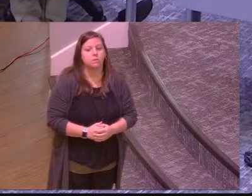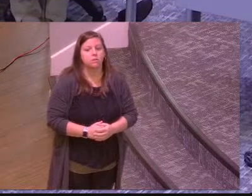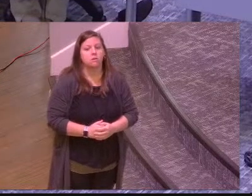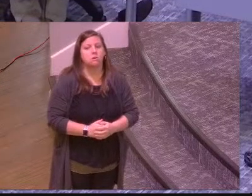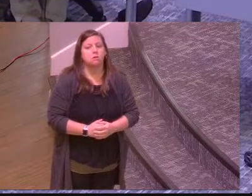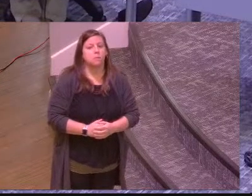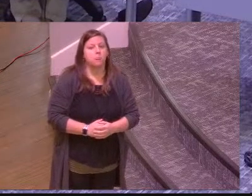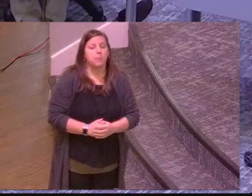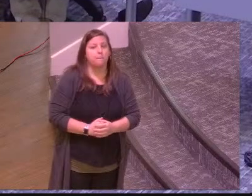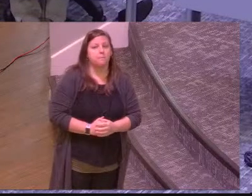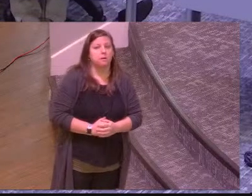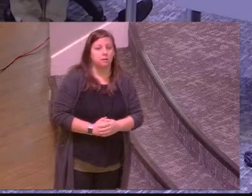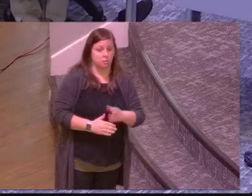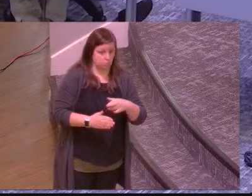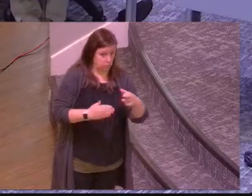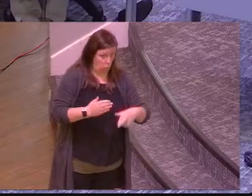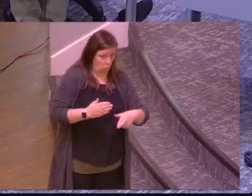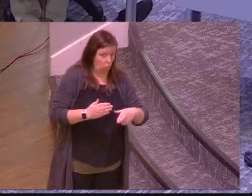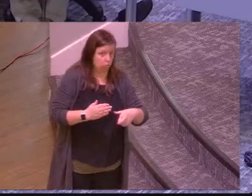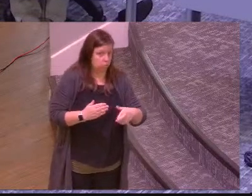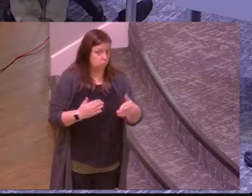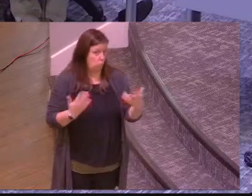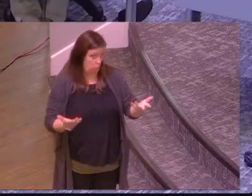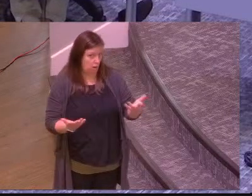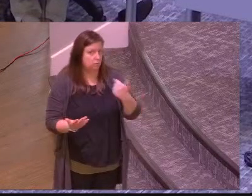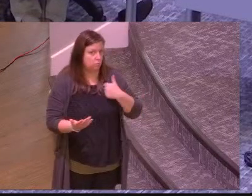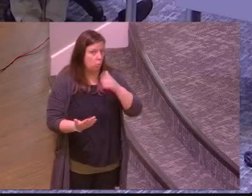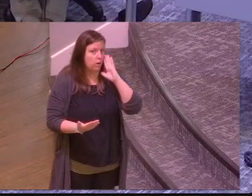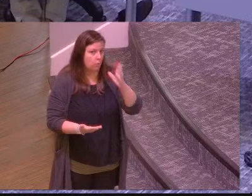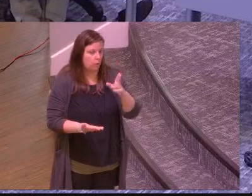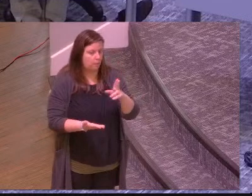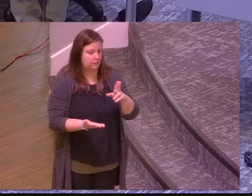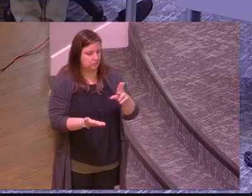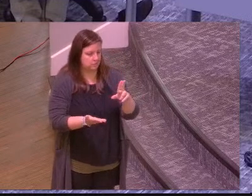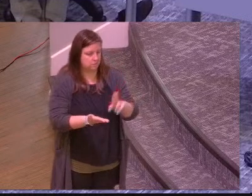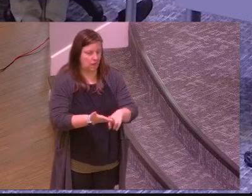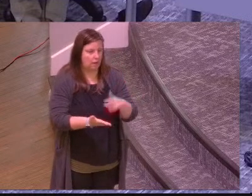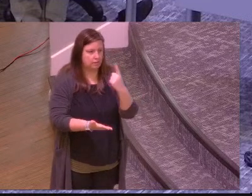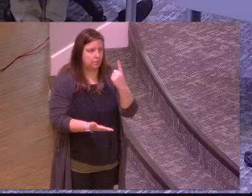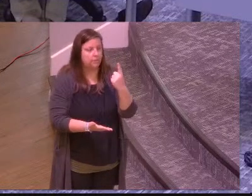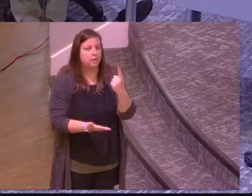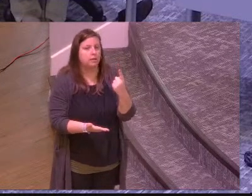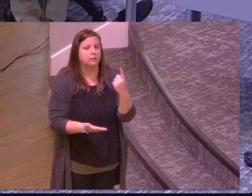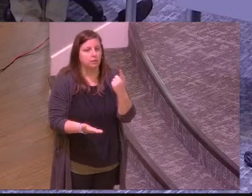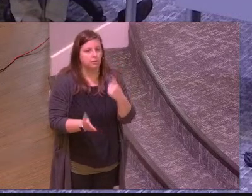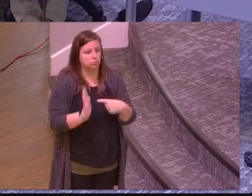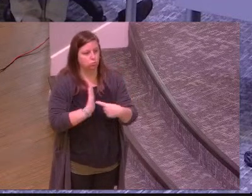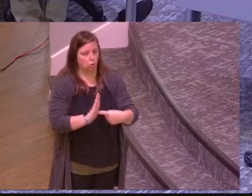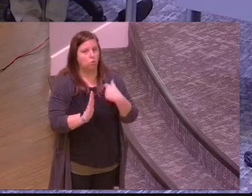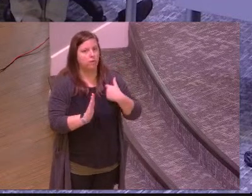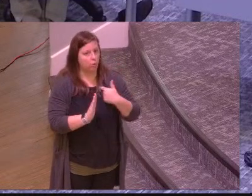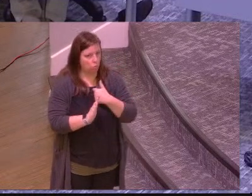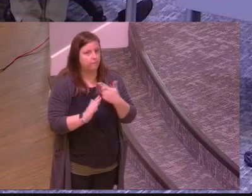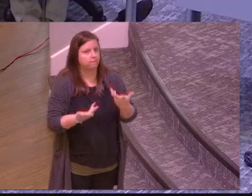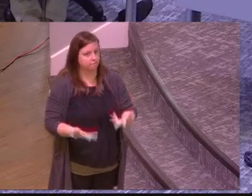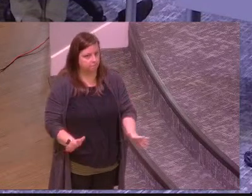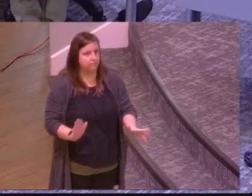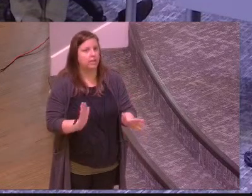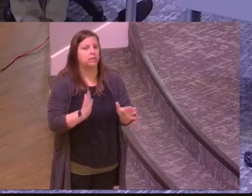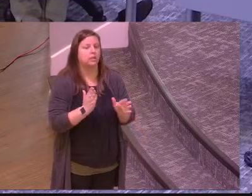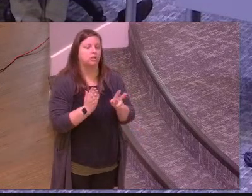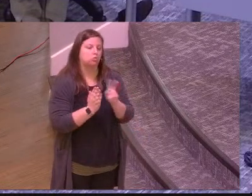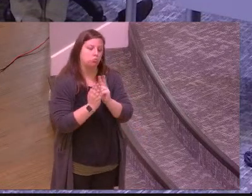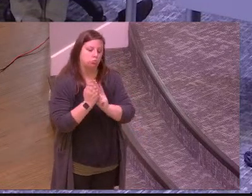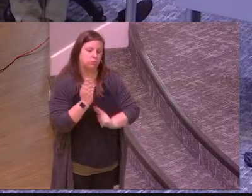signing something, sort of attesting to that we've reviewed our code of ethics and our conflict